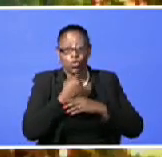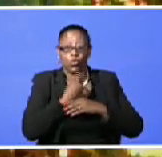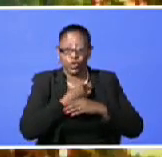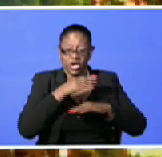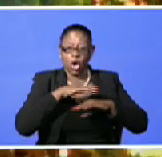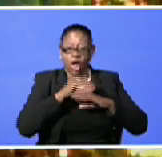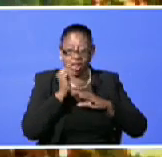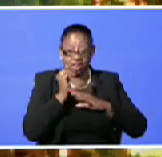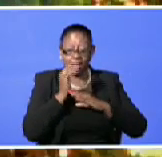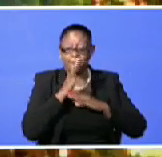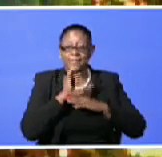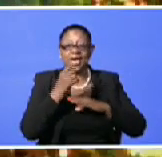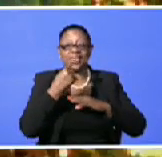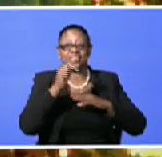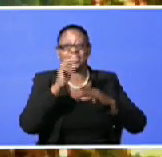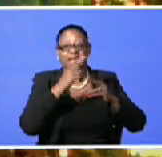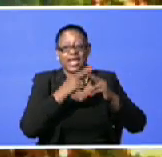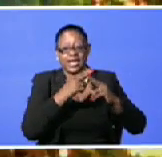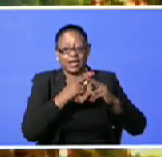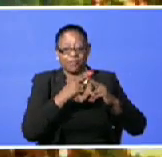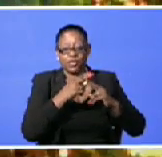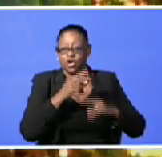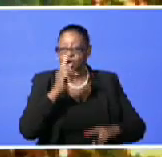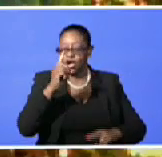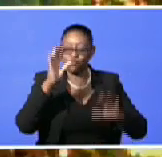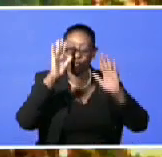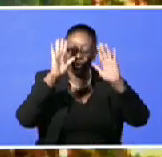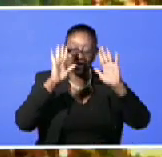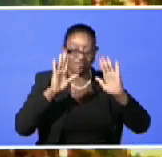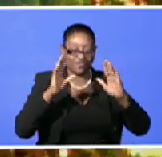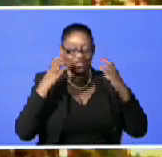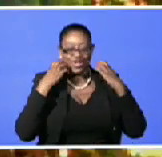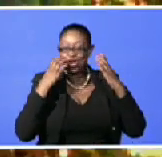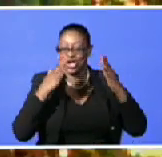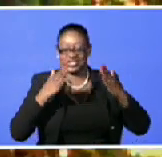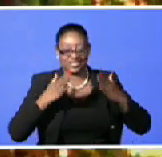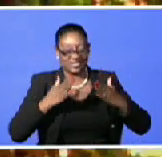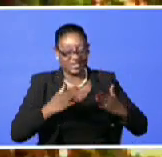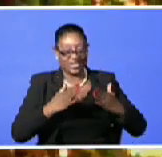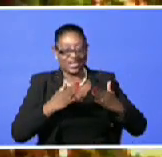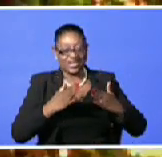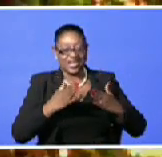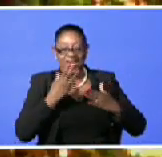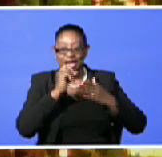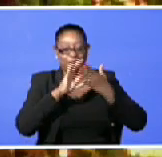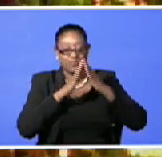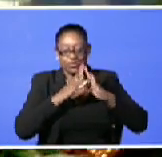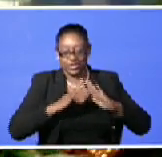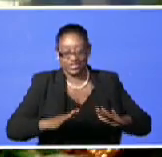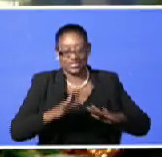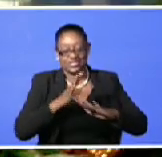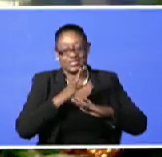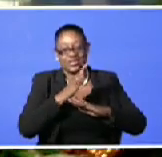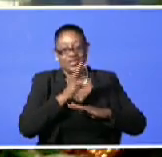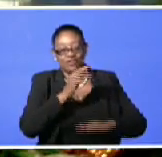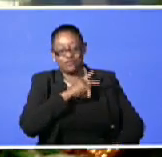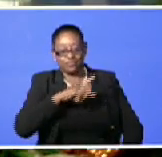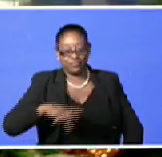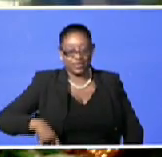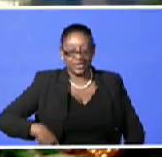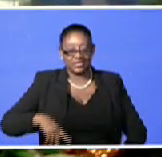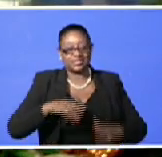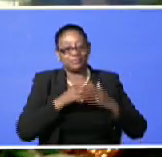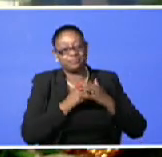call by the name of Wonderful Counselor and Prince of Peace. The Prime